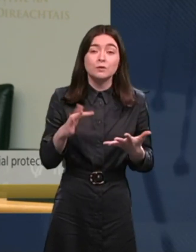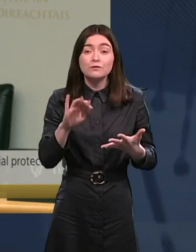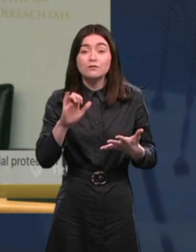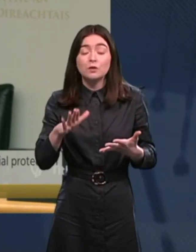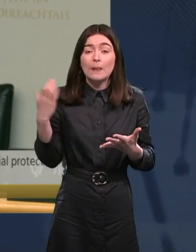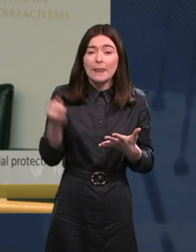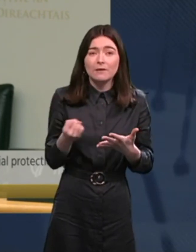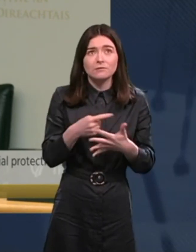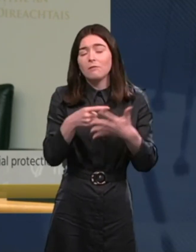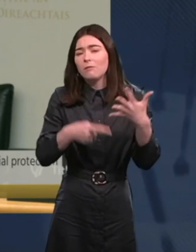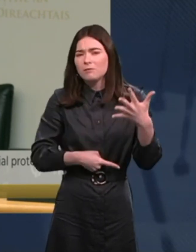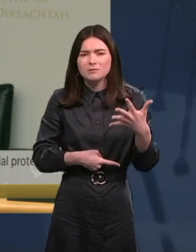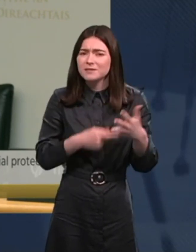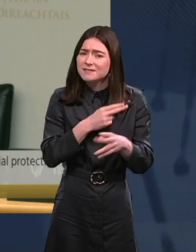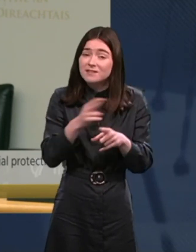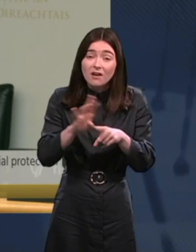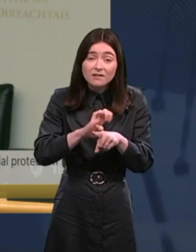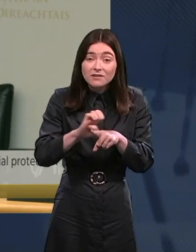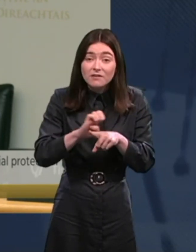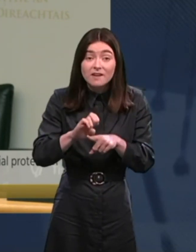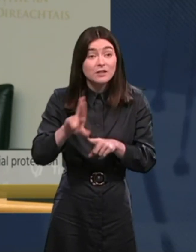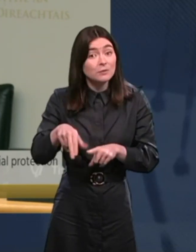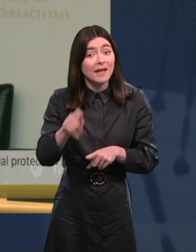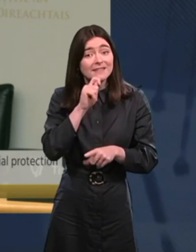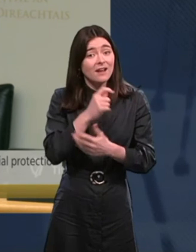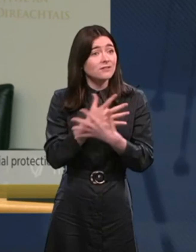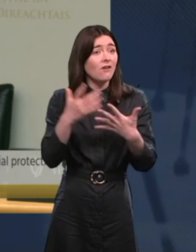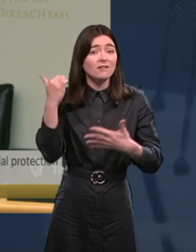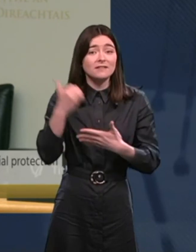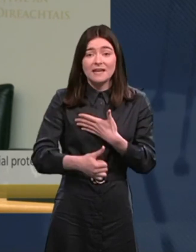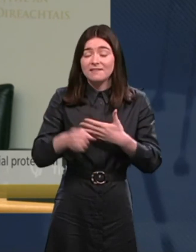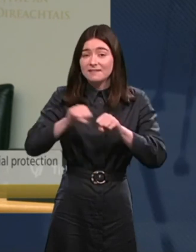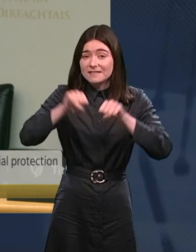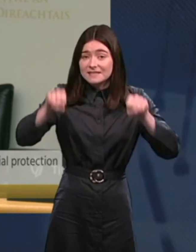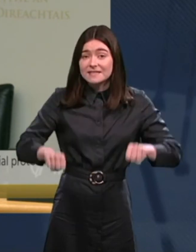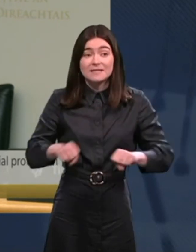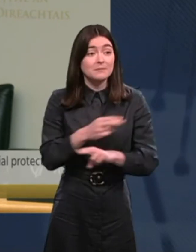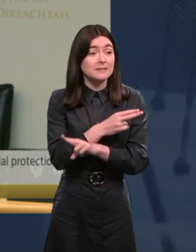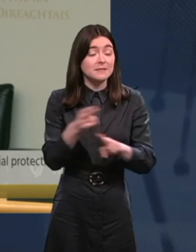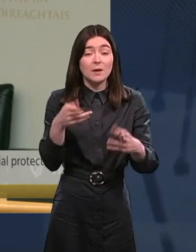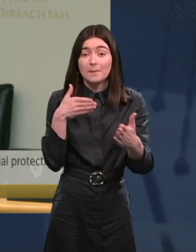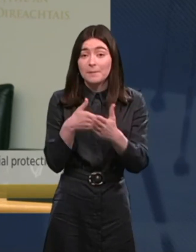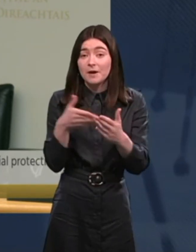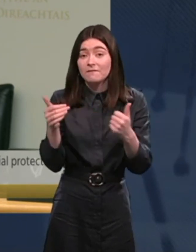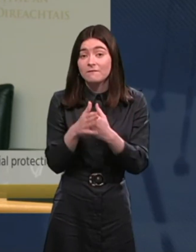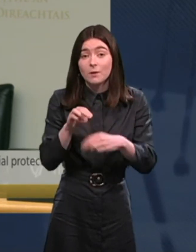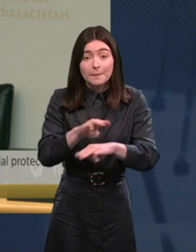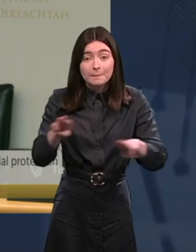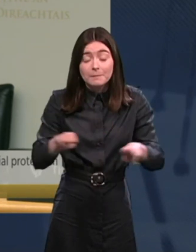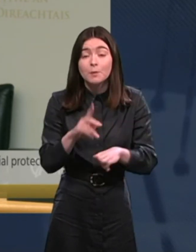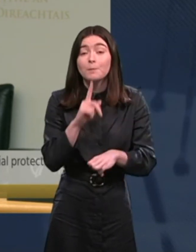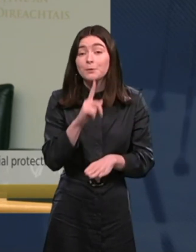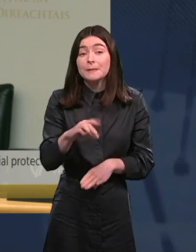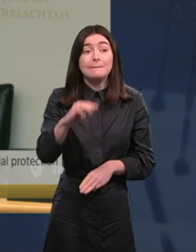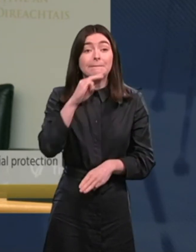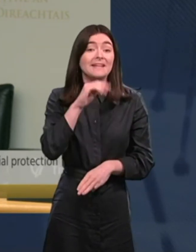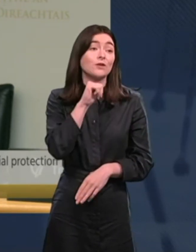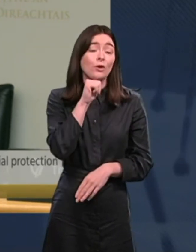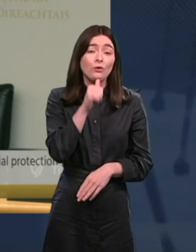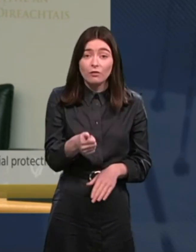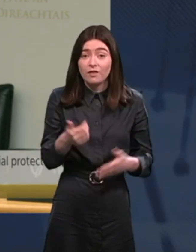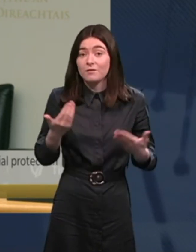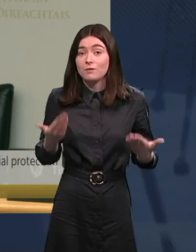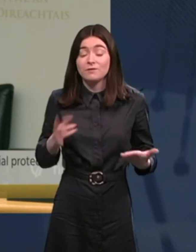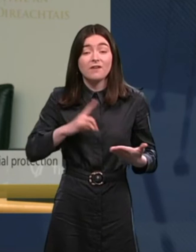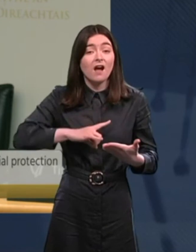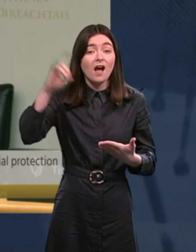It's just not enough. And you can tell us all day that the system isn't a barrier for people, but it's completely meaningless when we have the highest